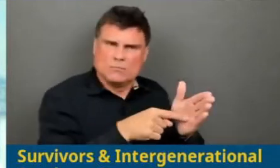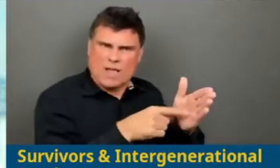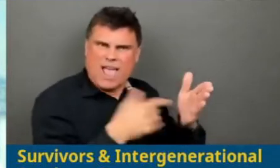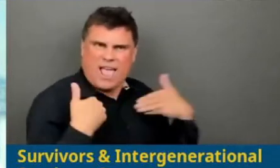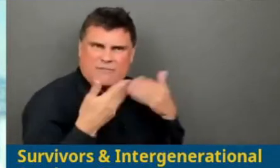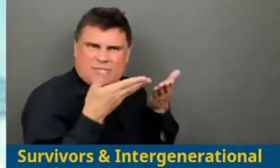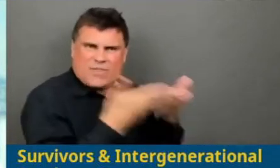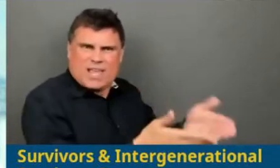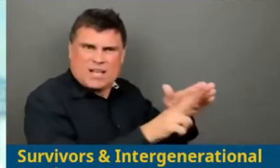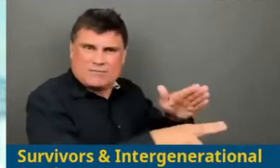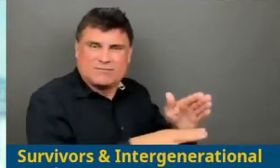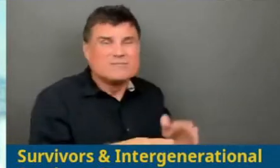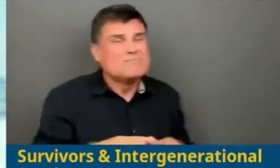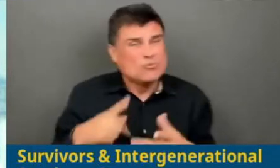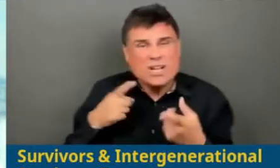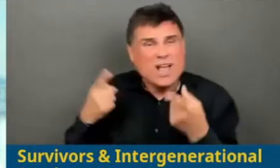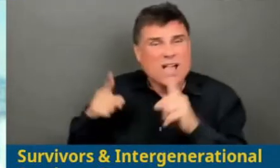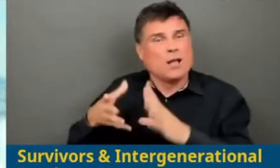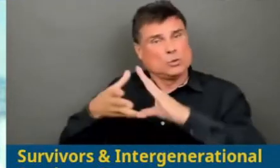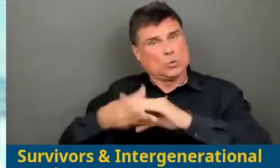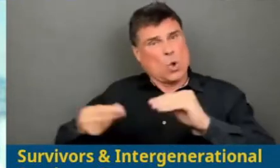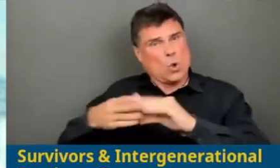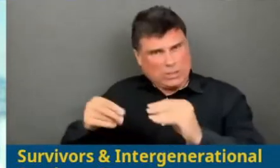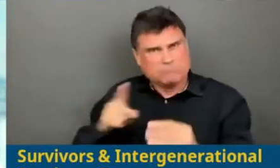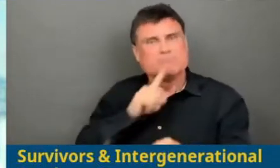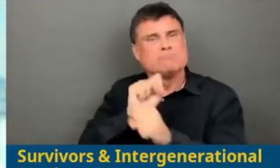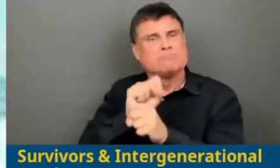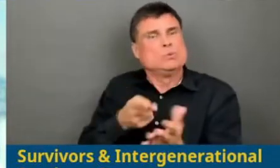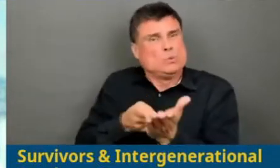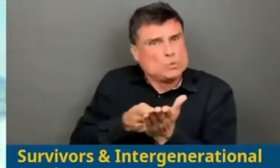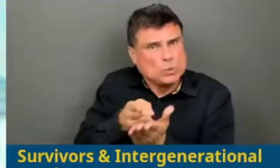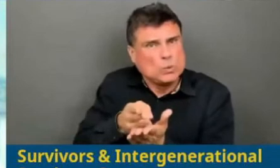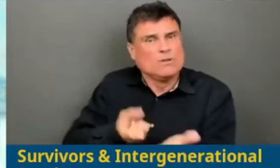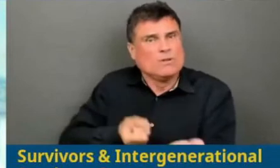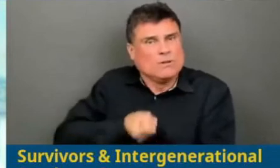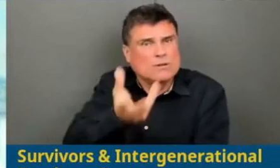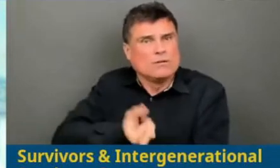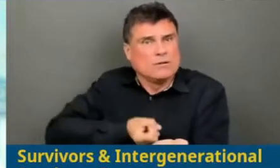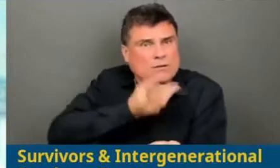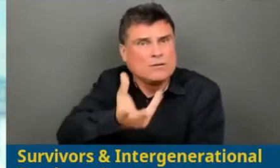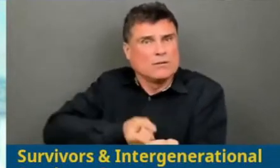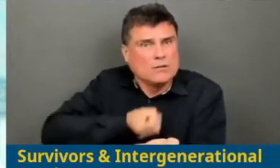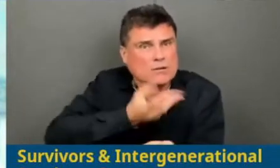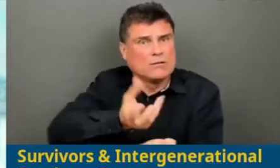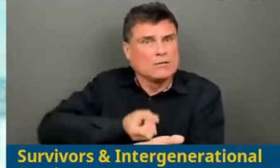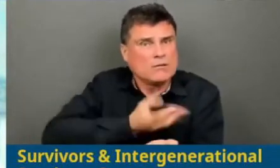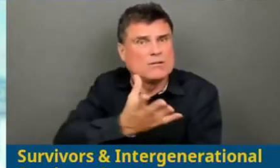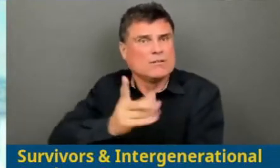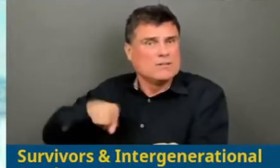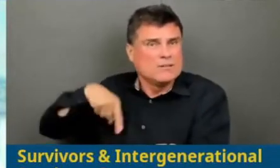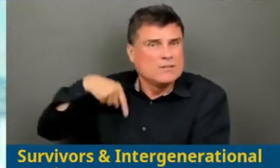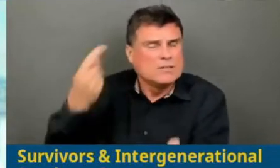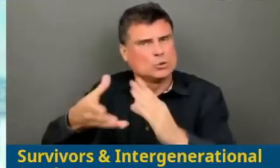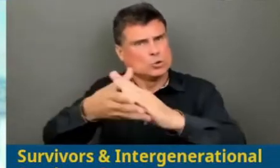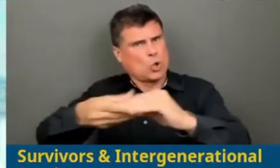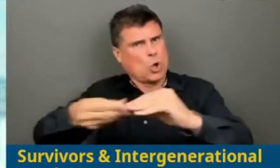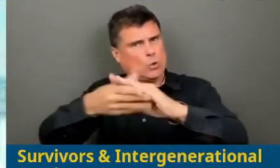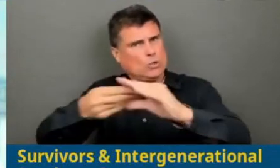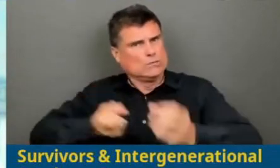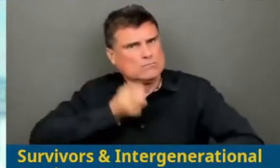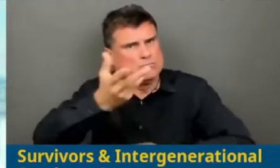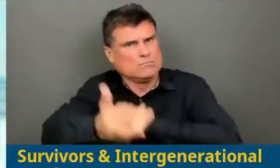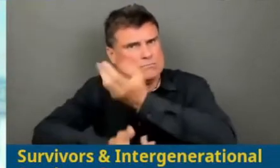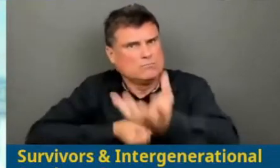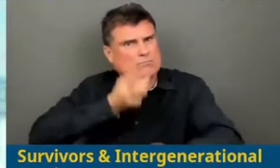while, and survivors have told us their story over and over again. These are difficult days, as Minister Mark